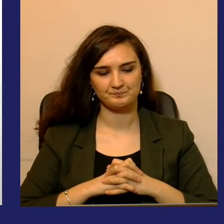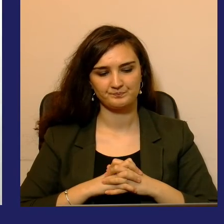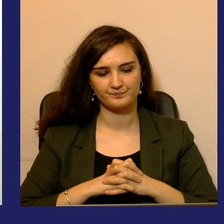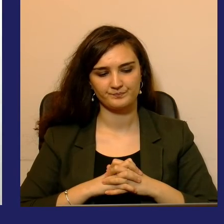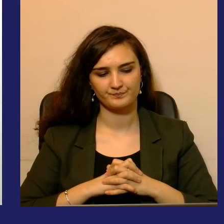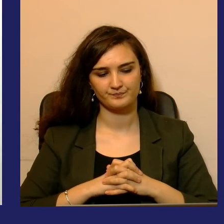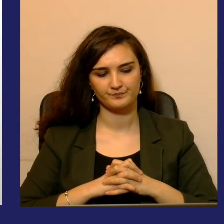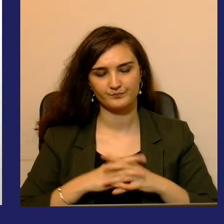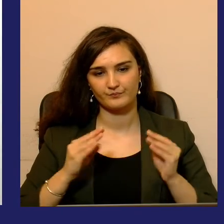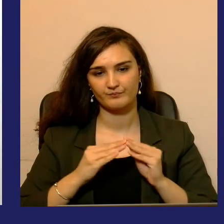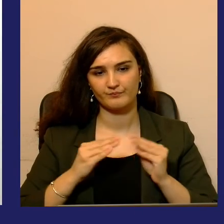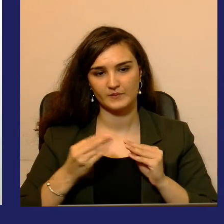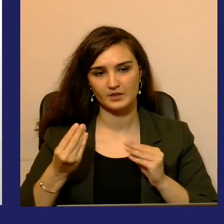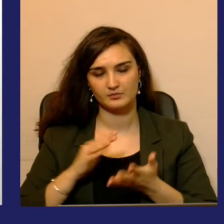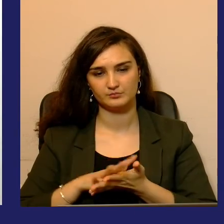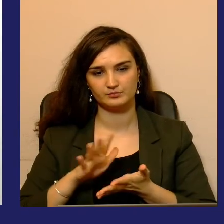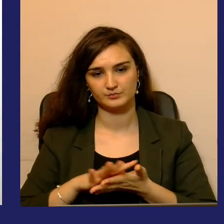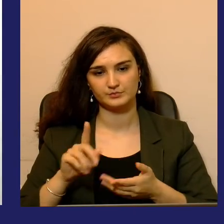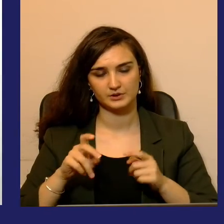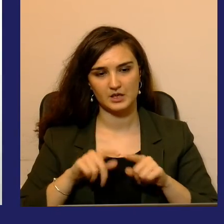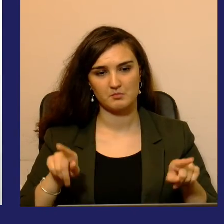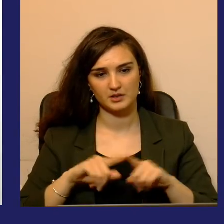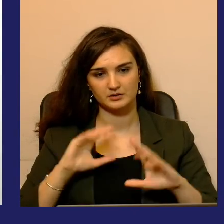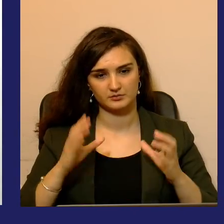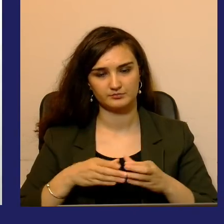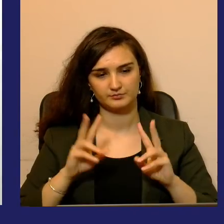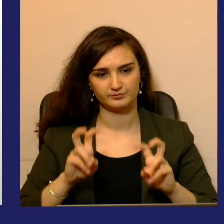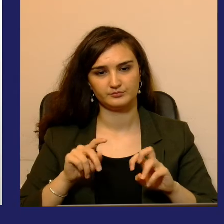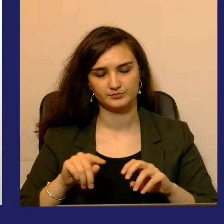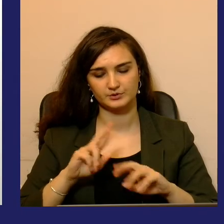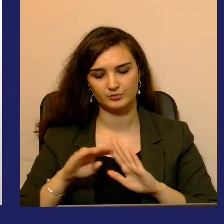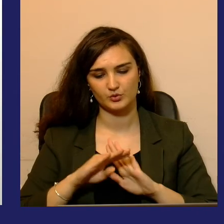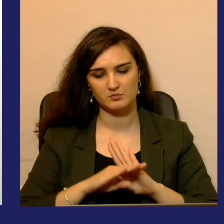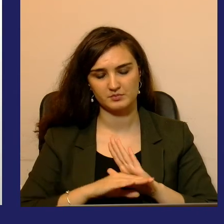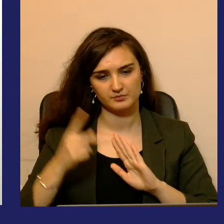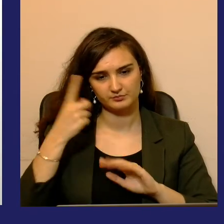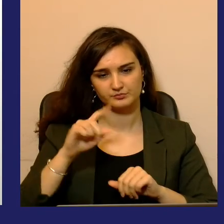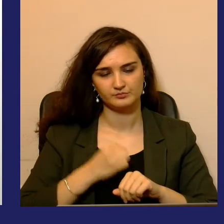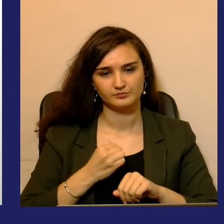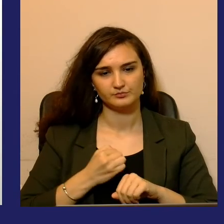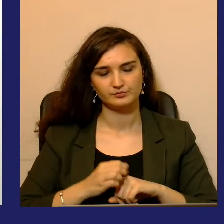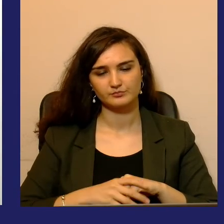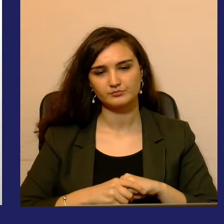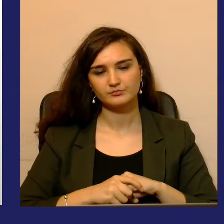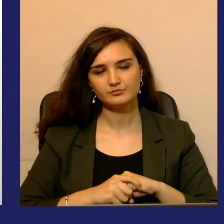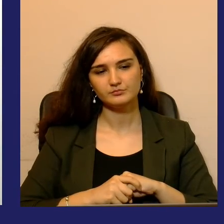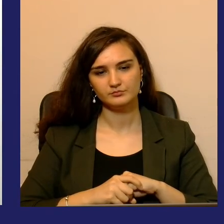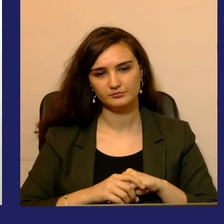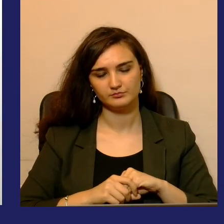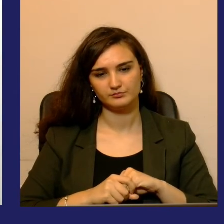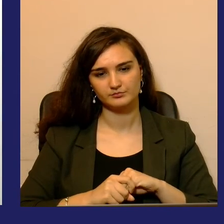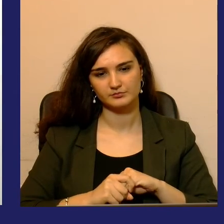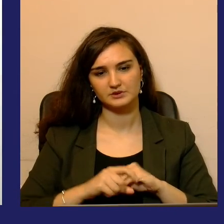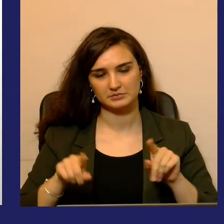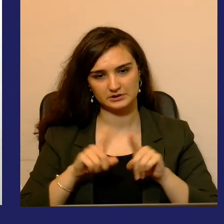on, you know, campaigning and programmatic promises. However, in Mexico, they do both. They both vote buy and